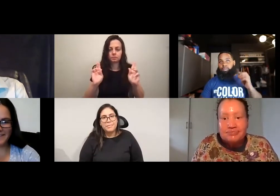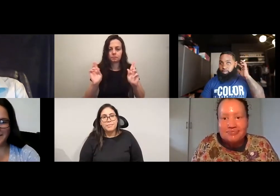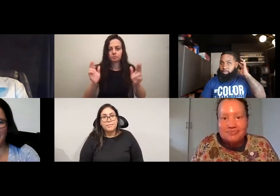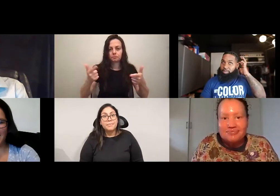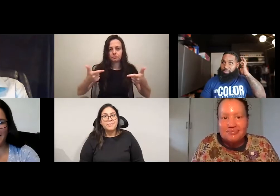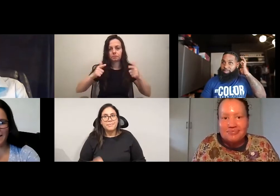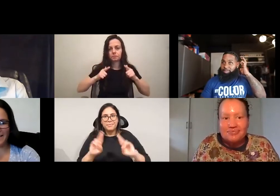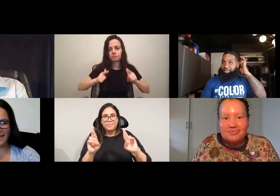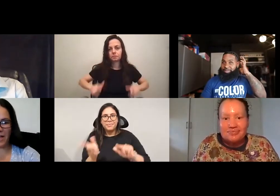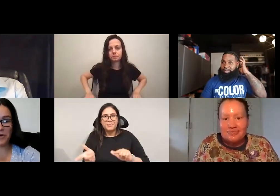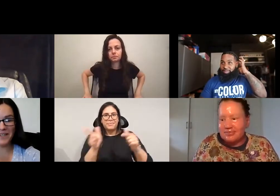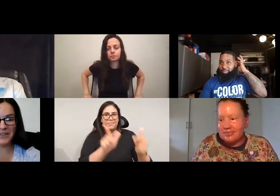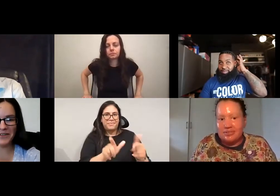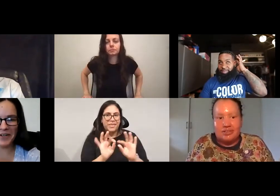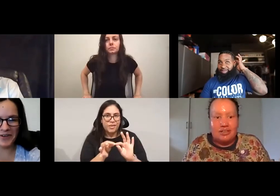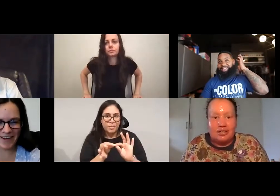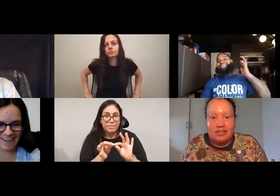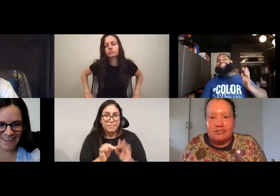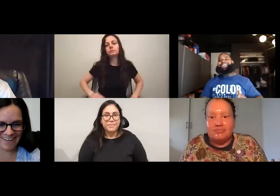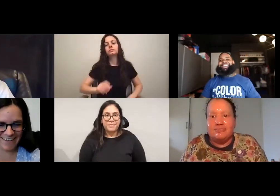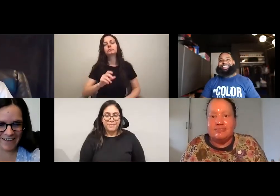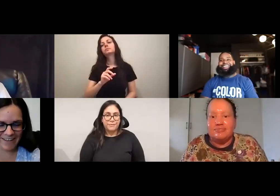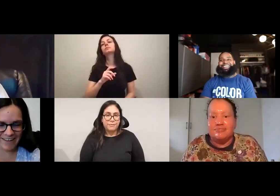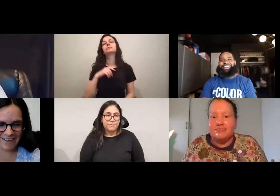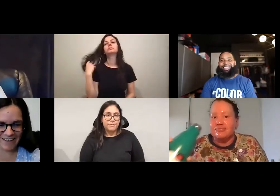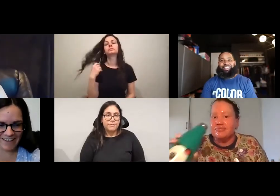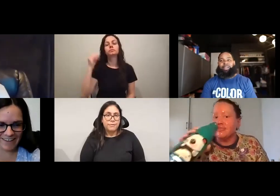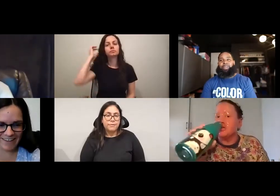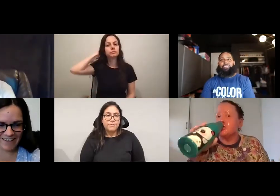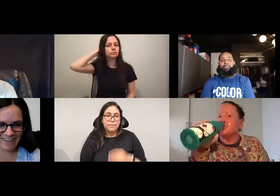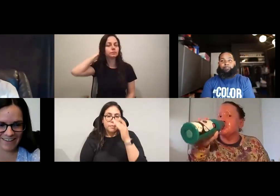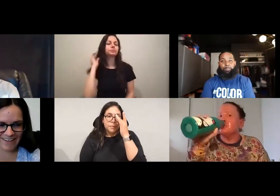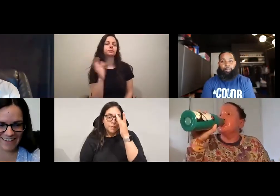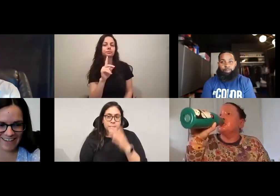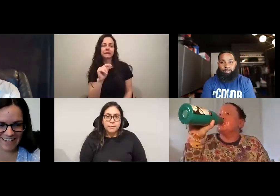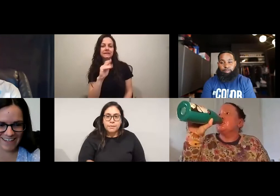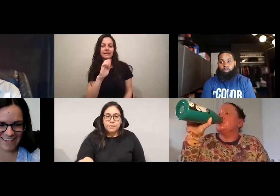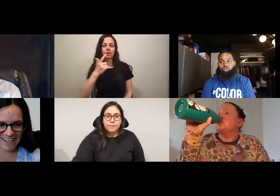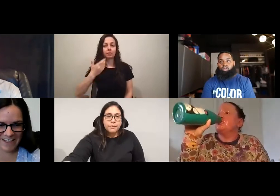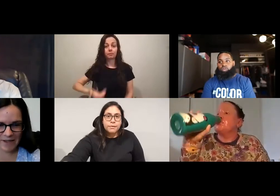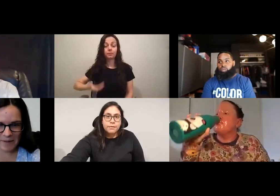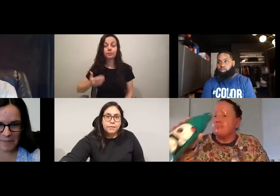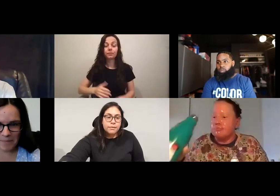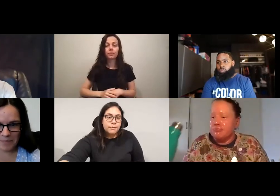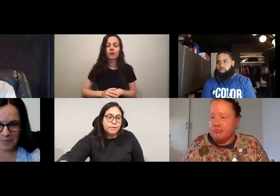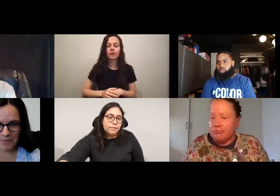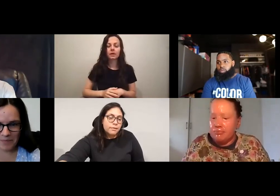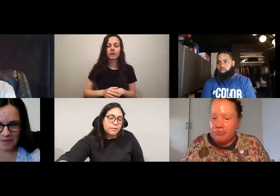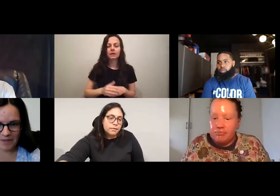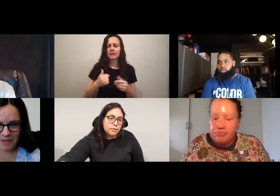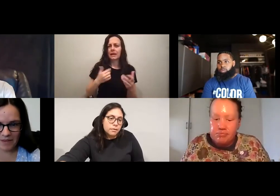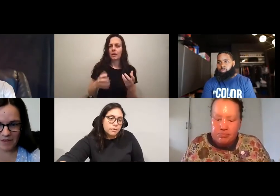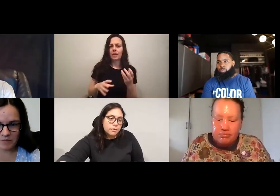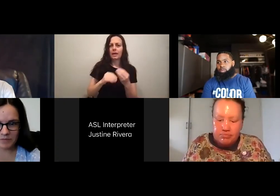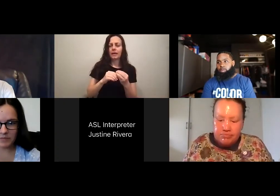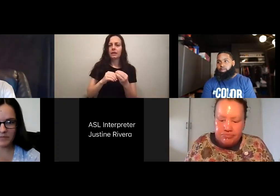This is Daniel. Oh, Daniel, there you go. Okay. Sorry, I just wanted to add in here, kind of bringing this back